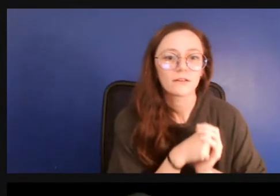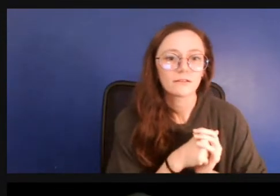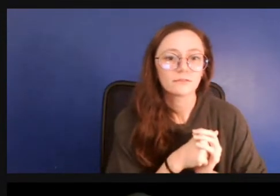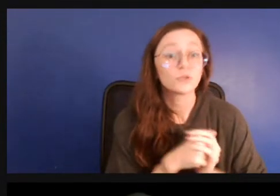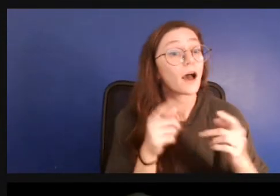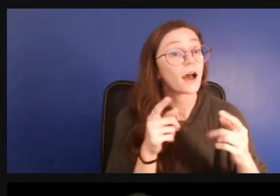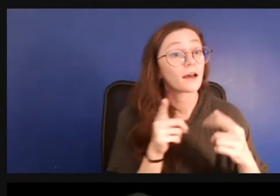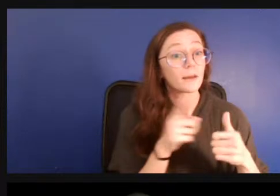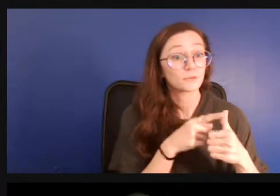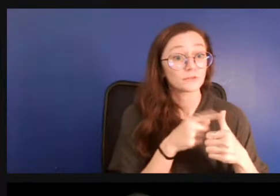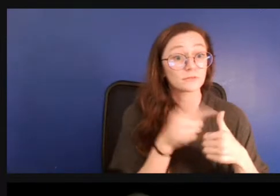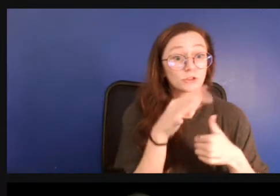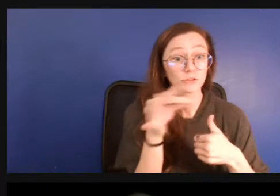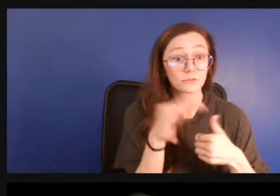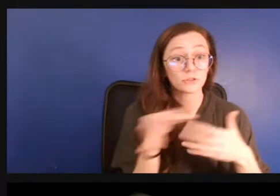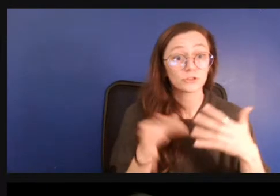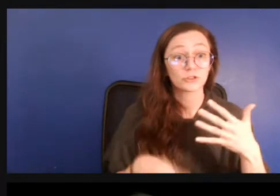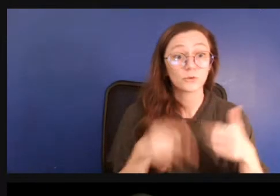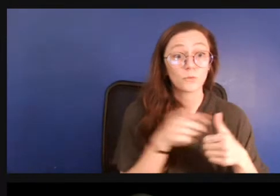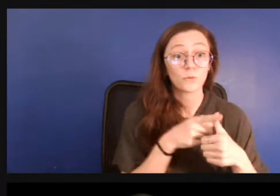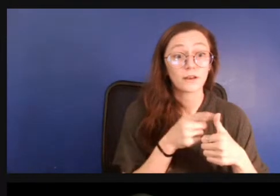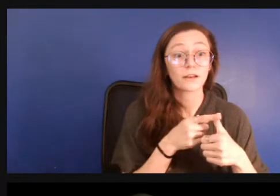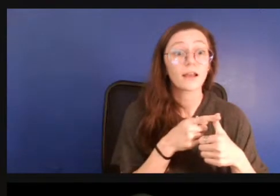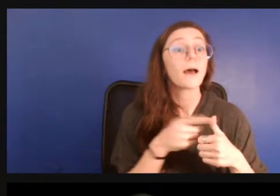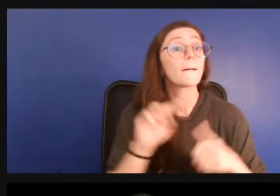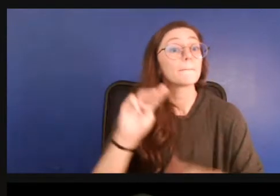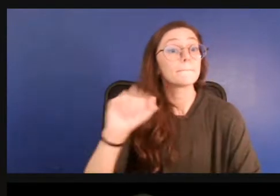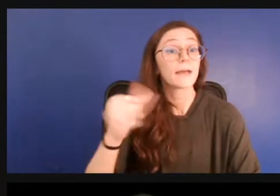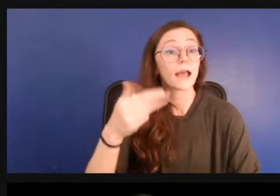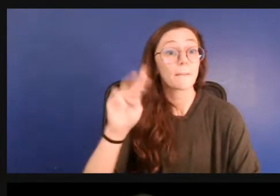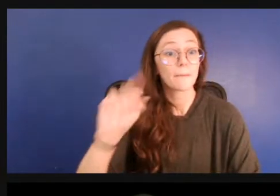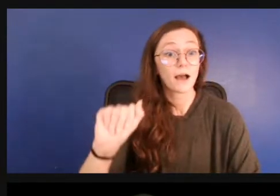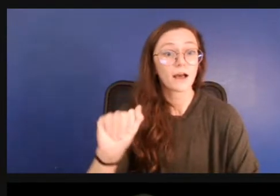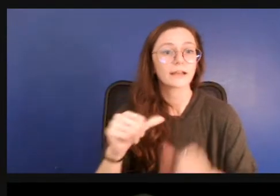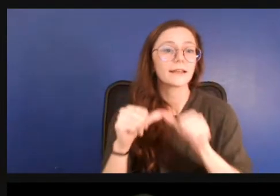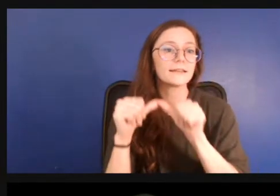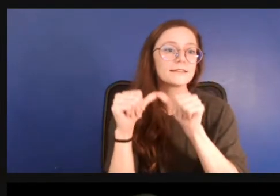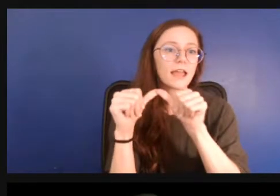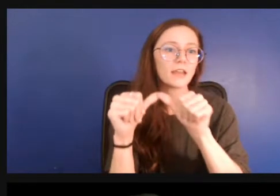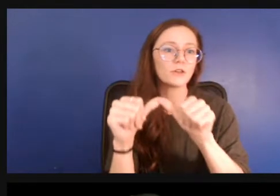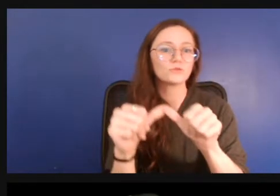1, magma continues to accumulate south-southwest of the